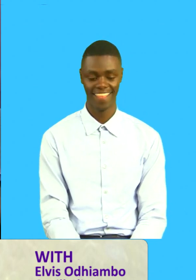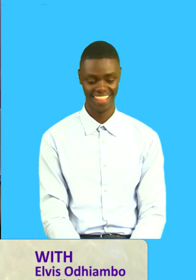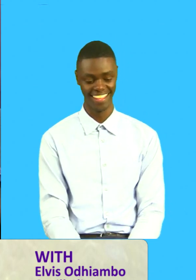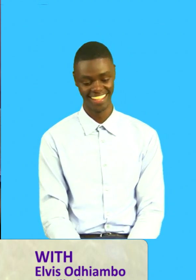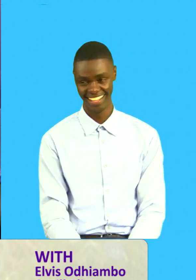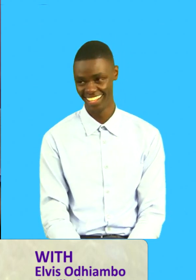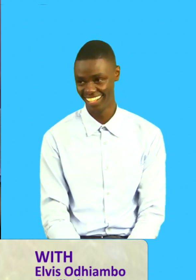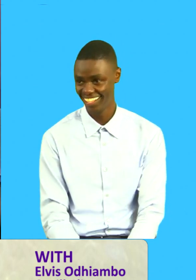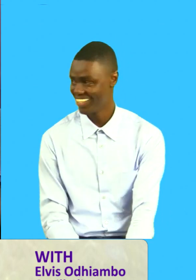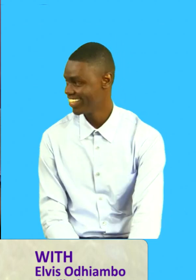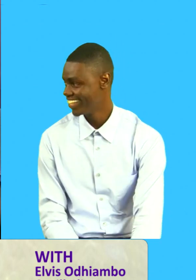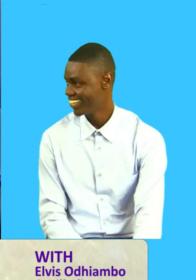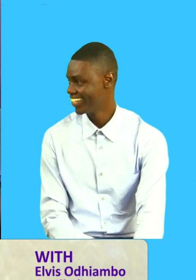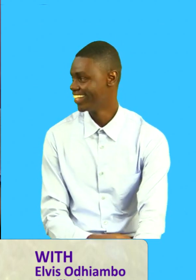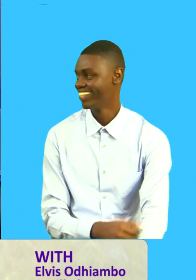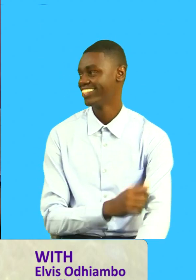Thank you so much.